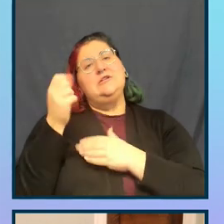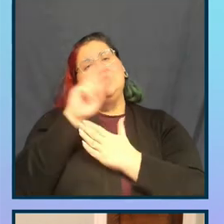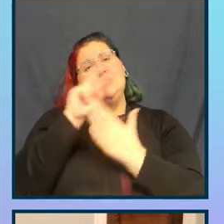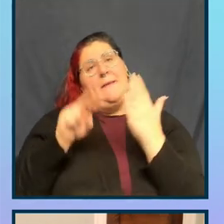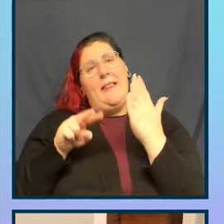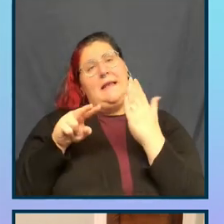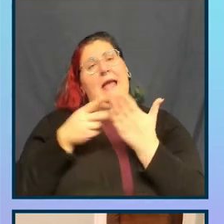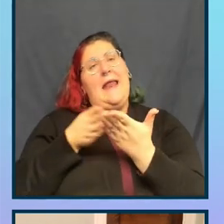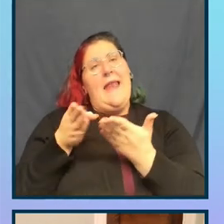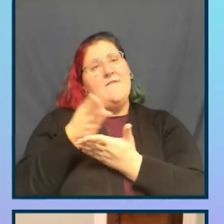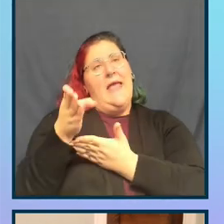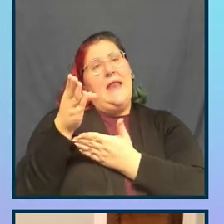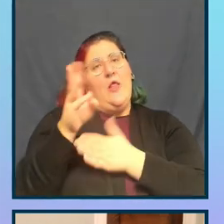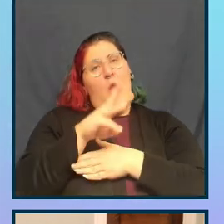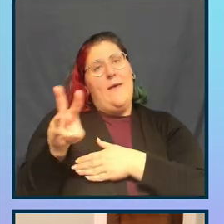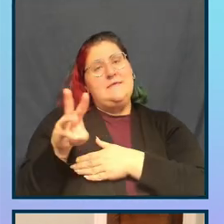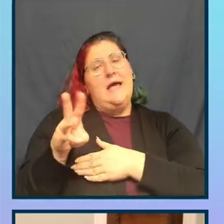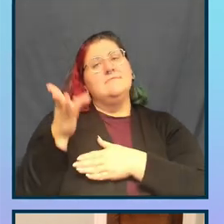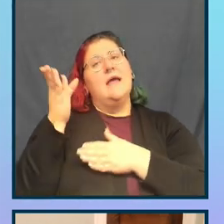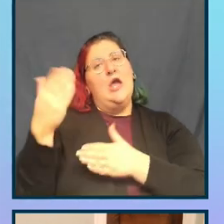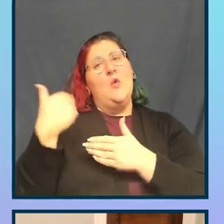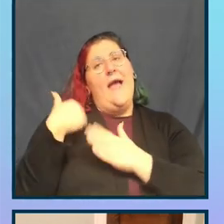Here we have a list of content items.